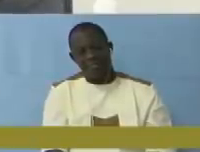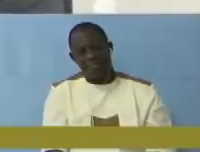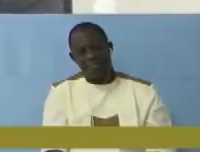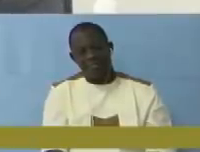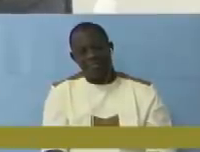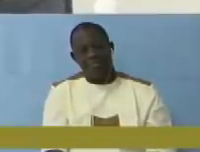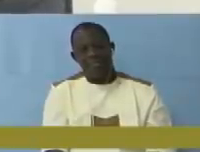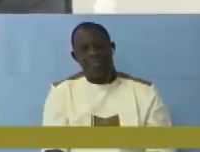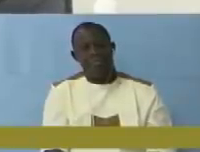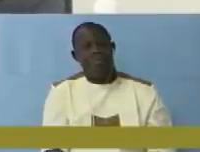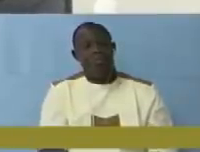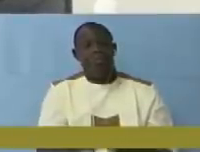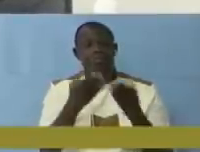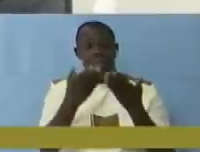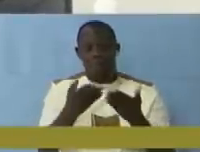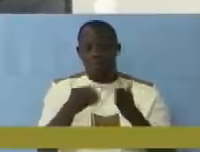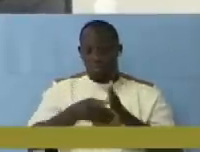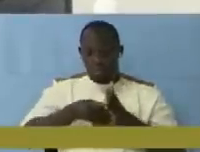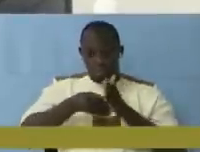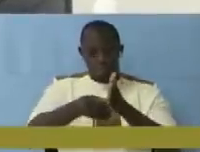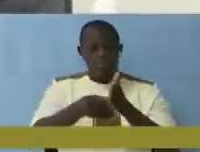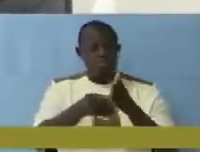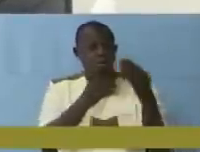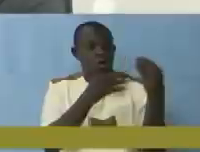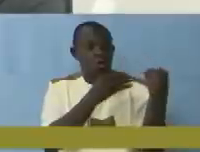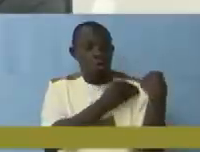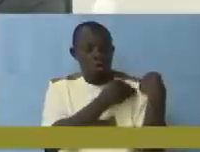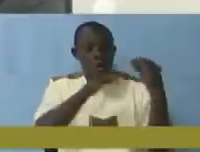The department concerned would do the arrest.